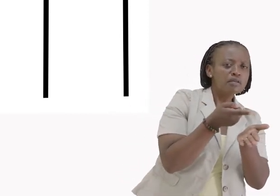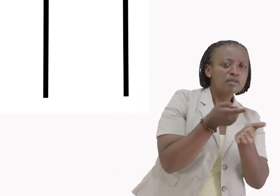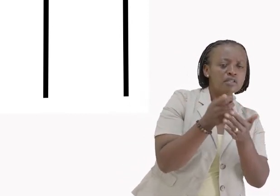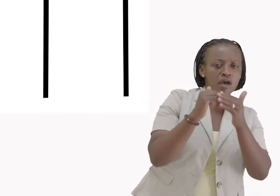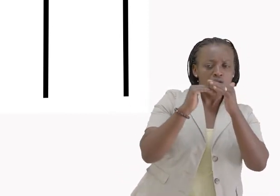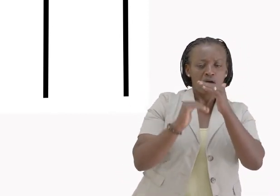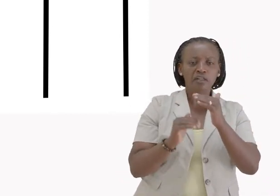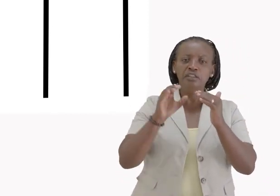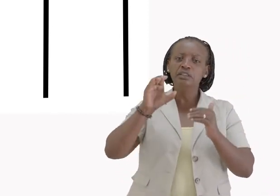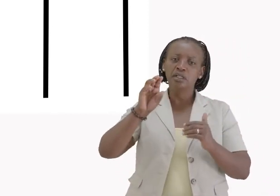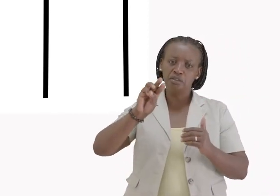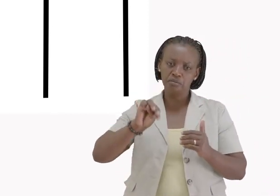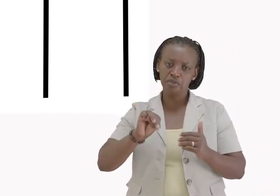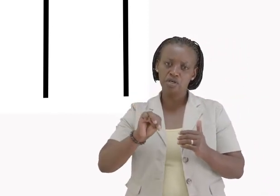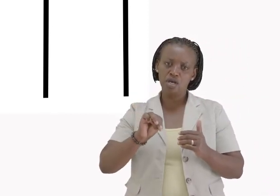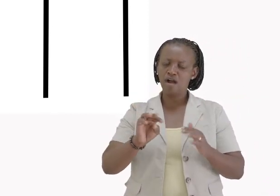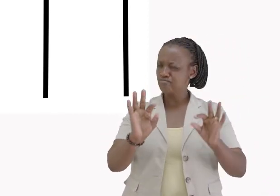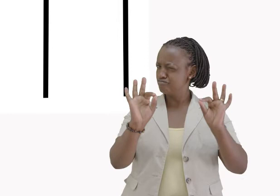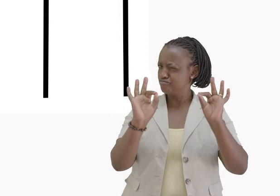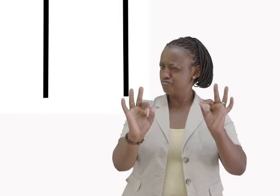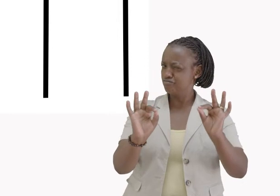it? Under centimeters.